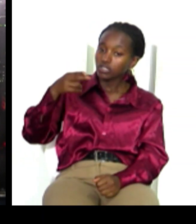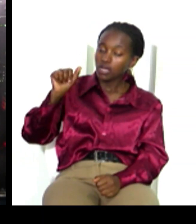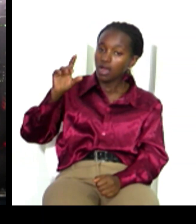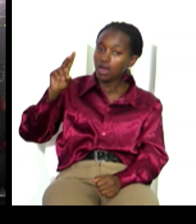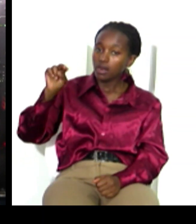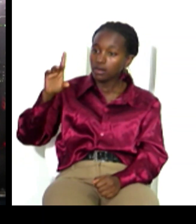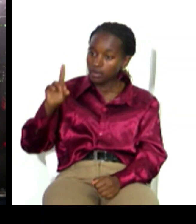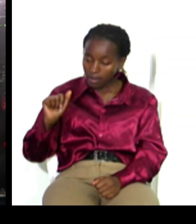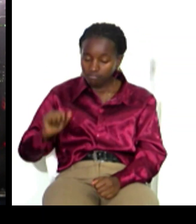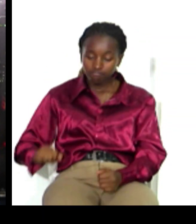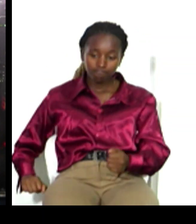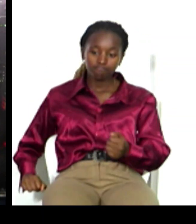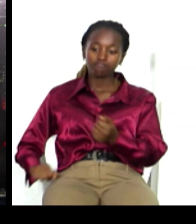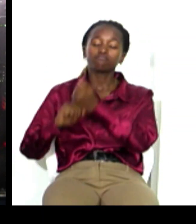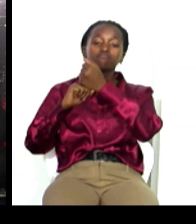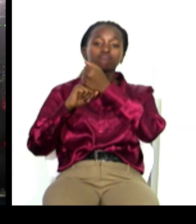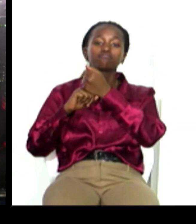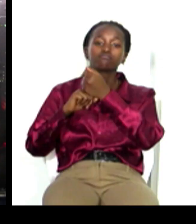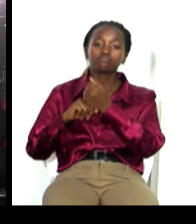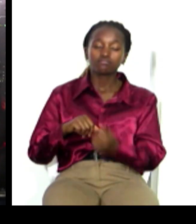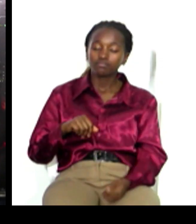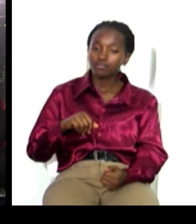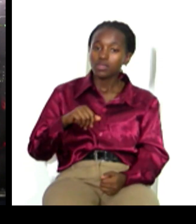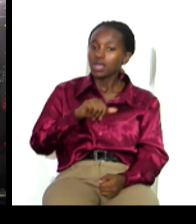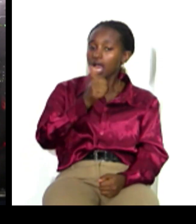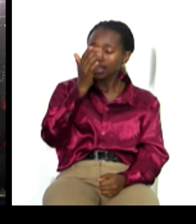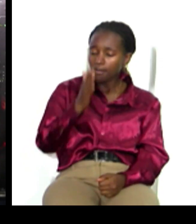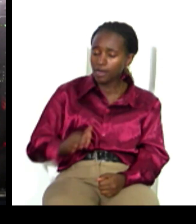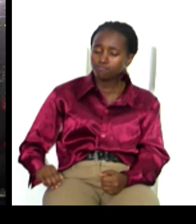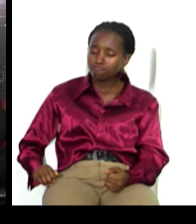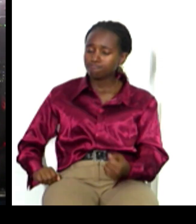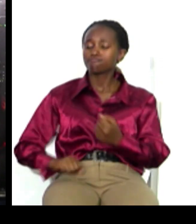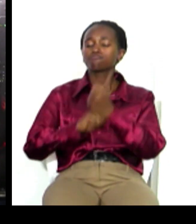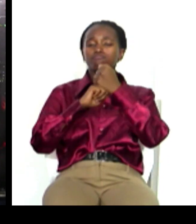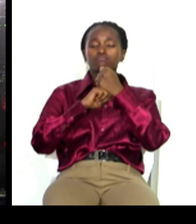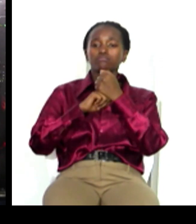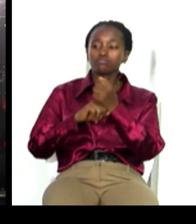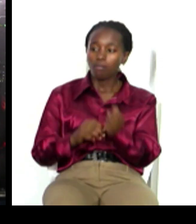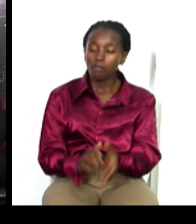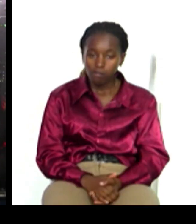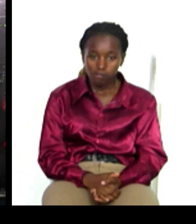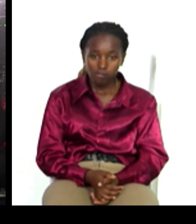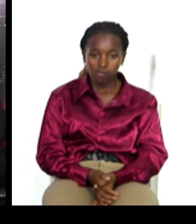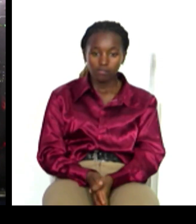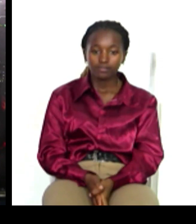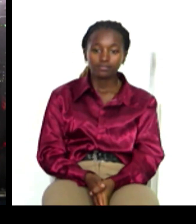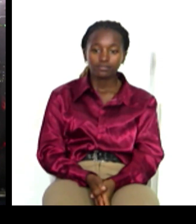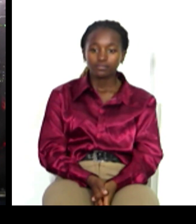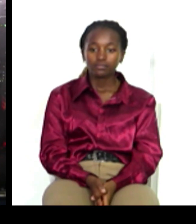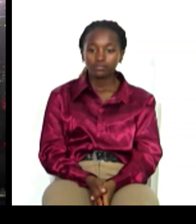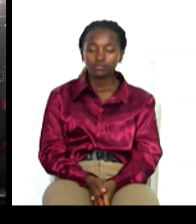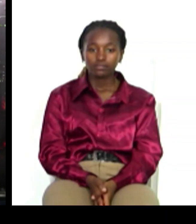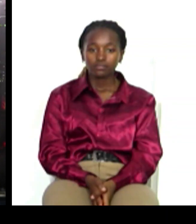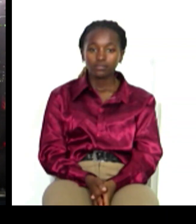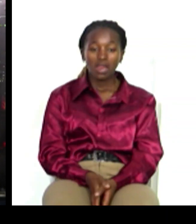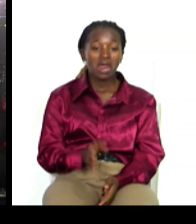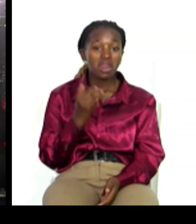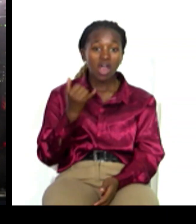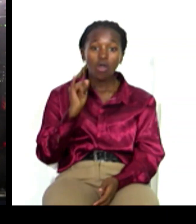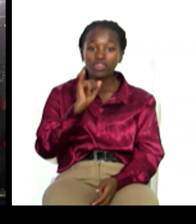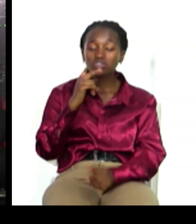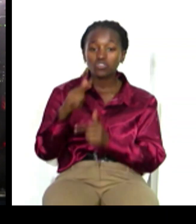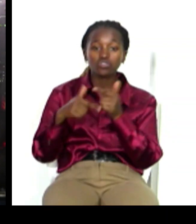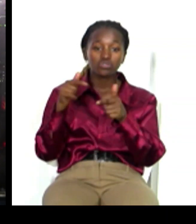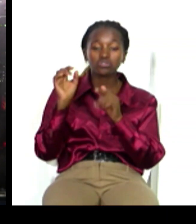mguu. Haya, mtu mwingine anakuja anaitwa Nyikal tosha, anainuliwa mkono na anachukua. That is over. Imezikwa